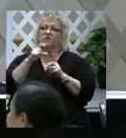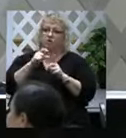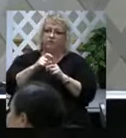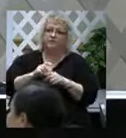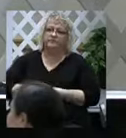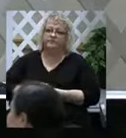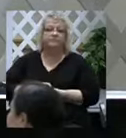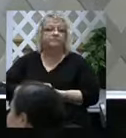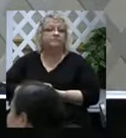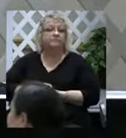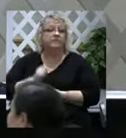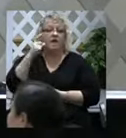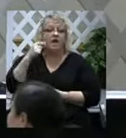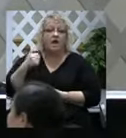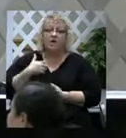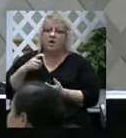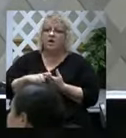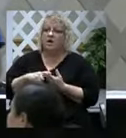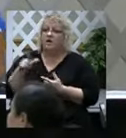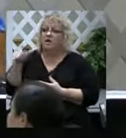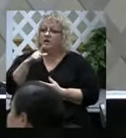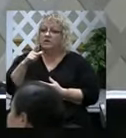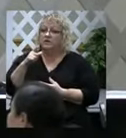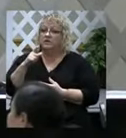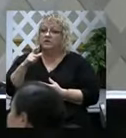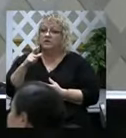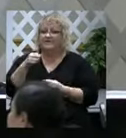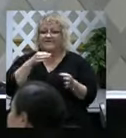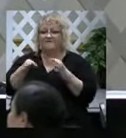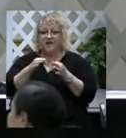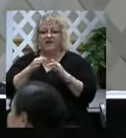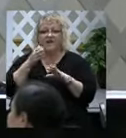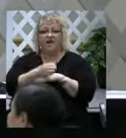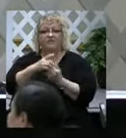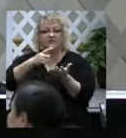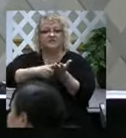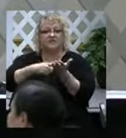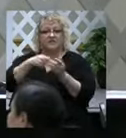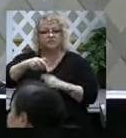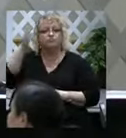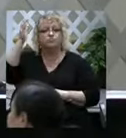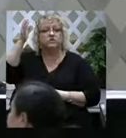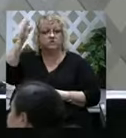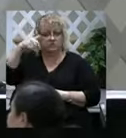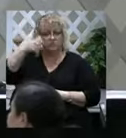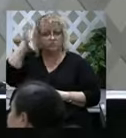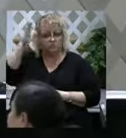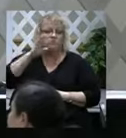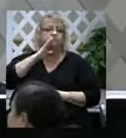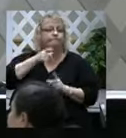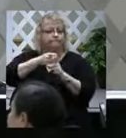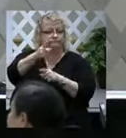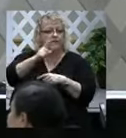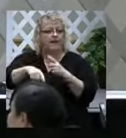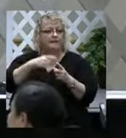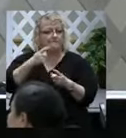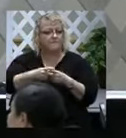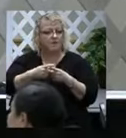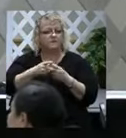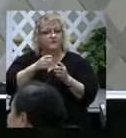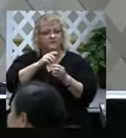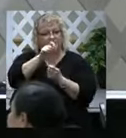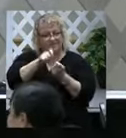documents. But I want you to define that after this presentation, because this presentation will talk about certain